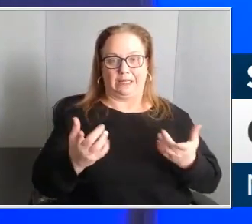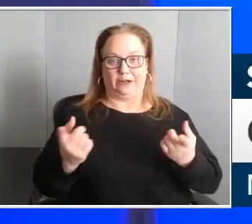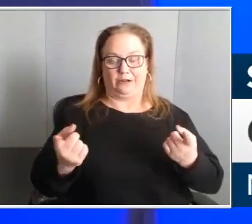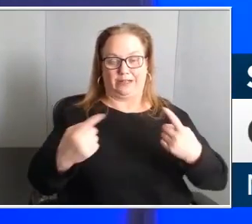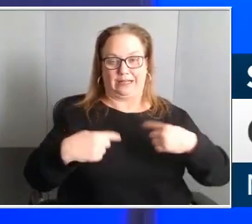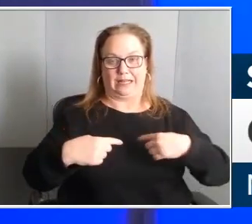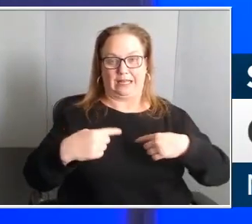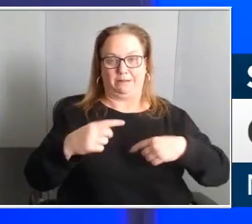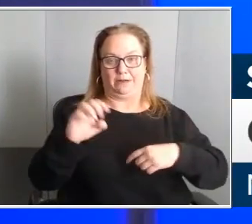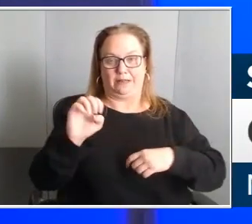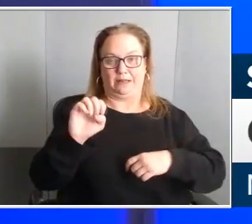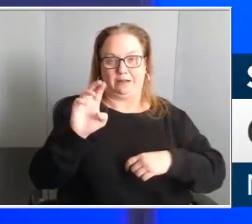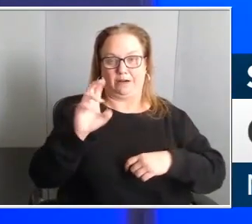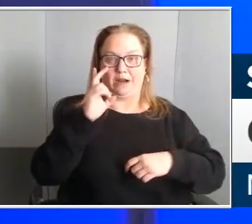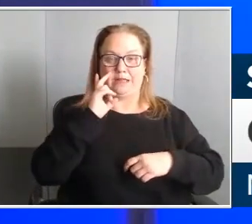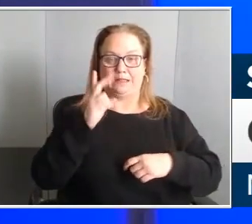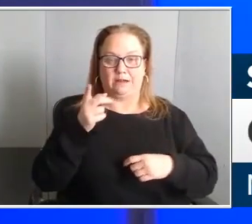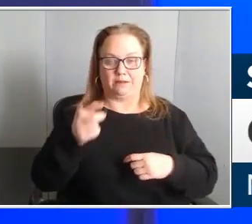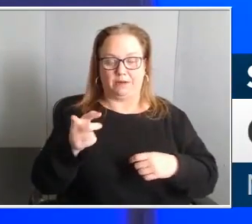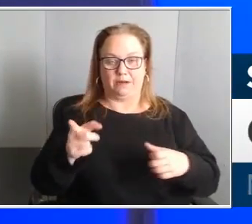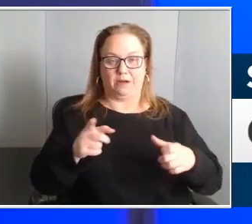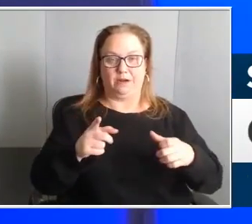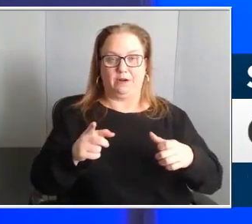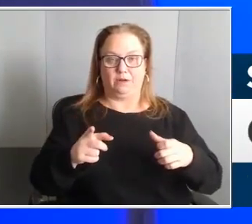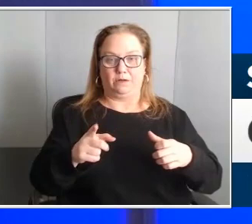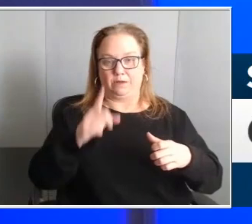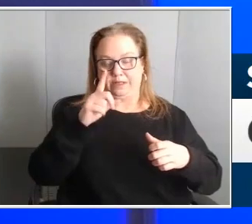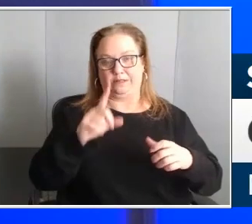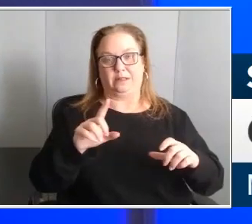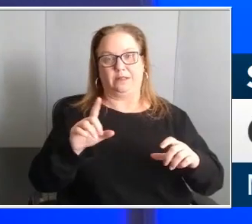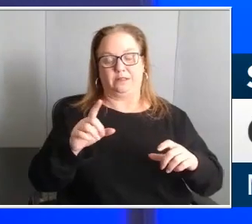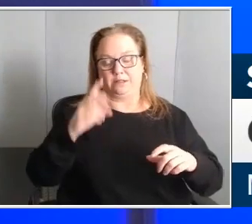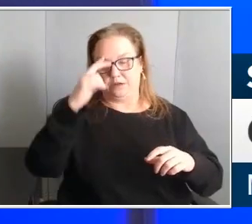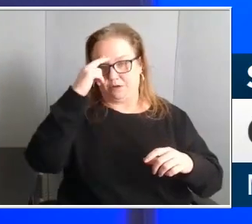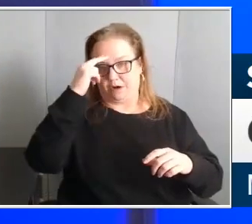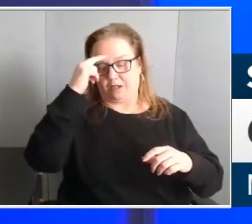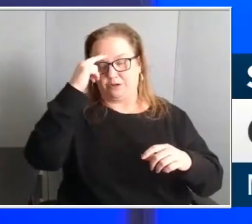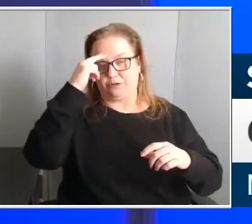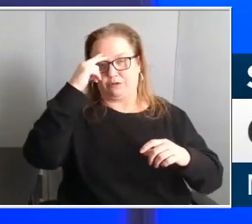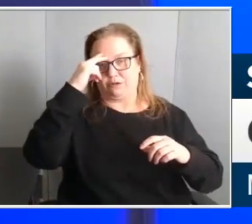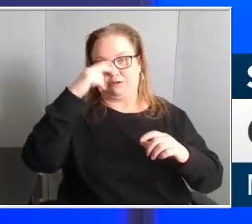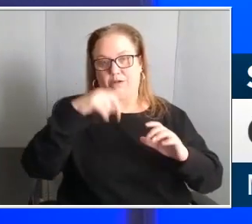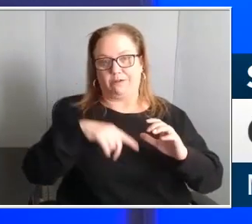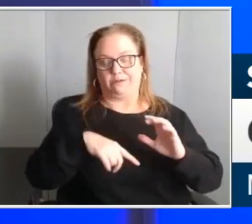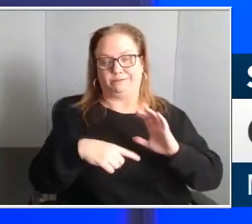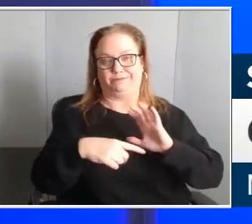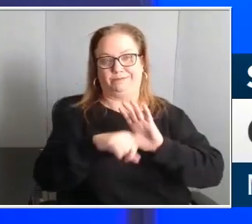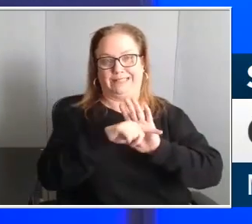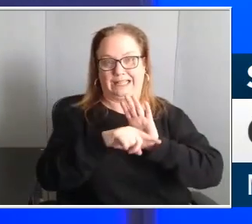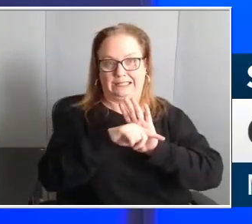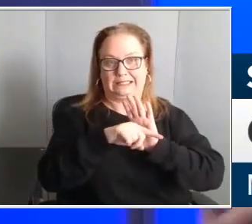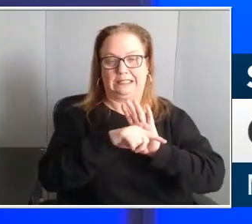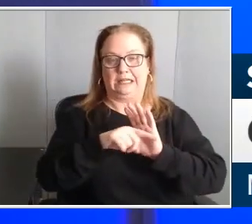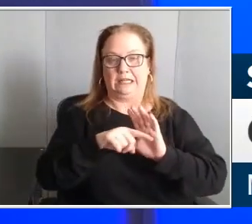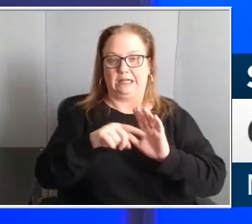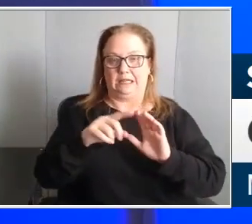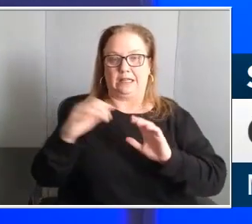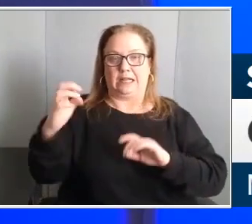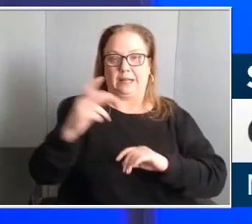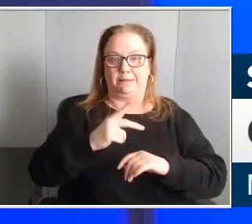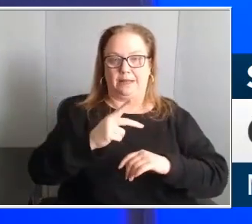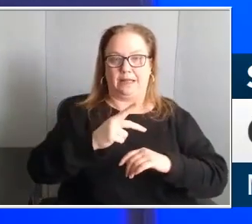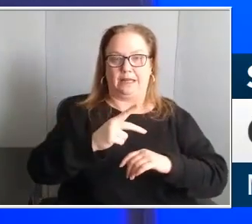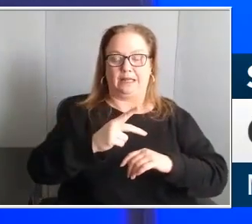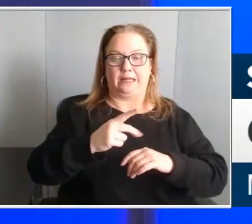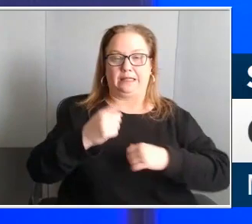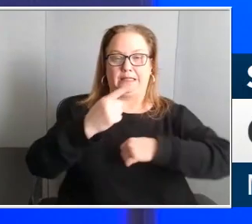emergency room, and so I saw him when he had kind of these dramatic neurological deficits. And then I was off service, and I came back the day he was